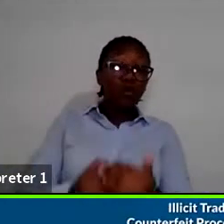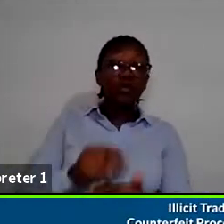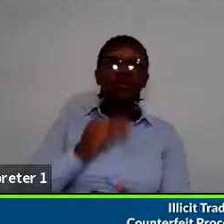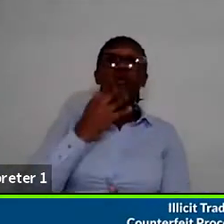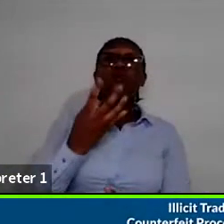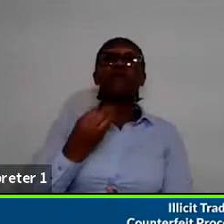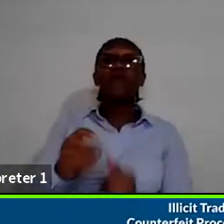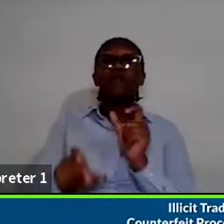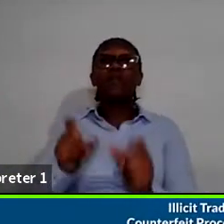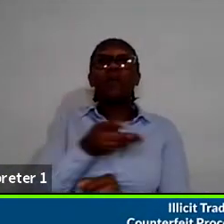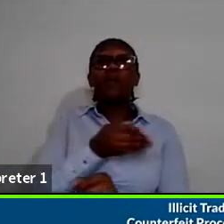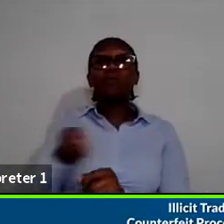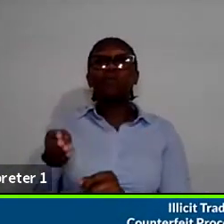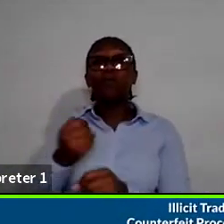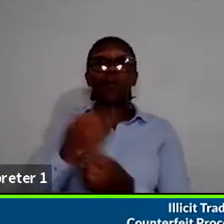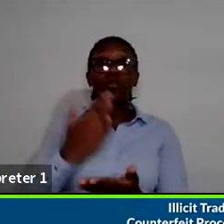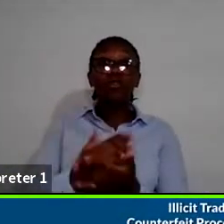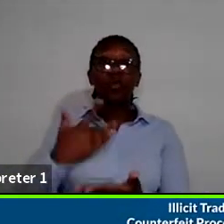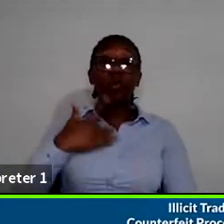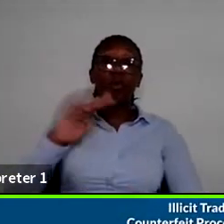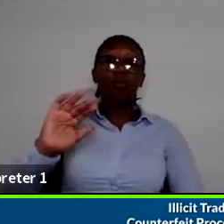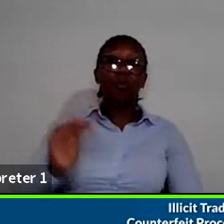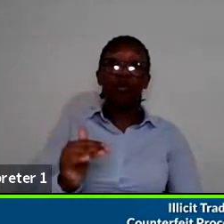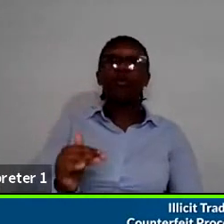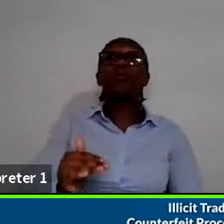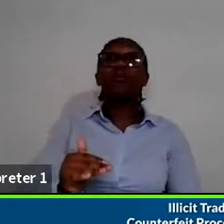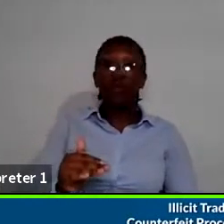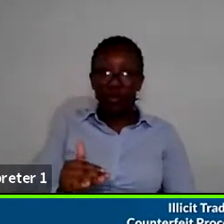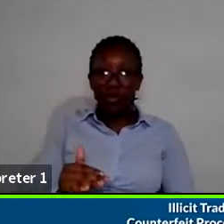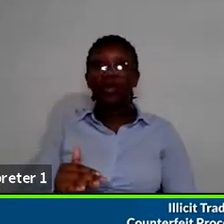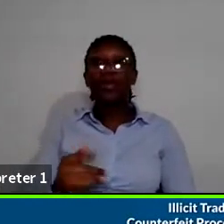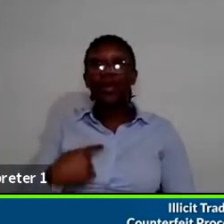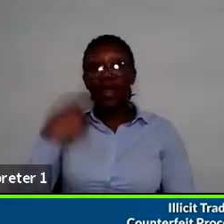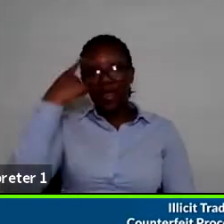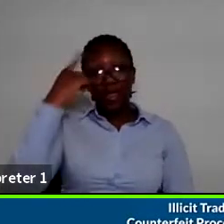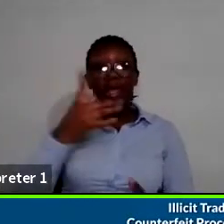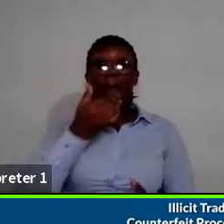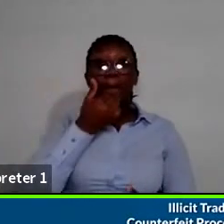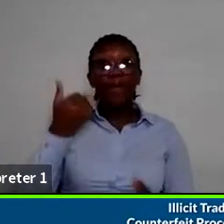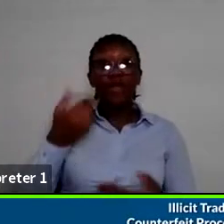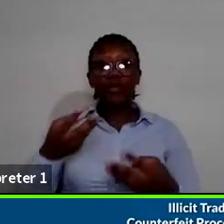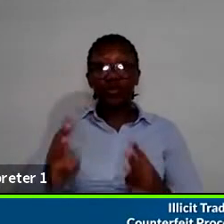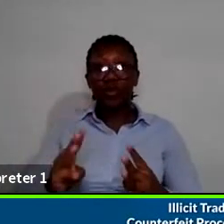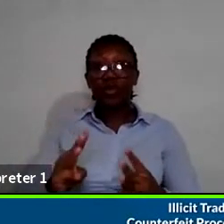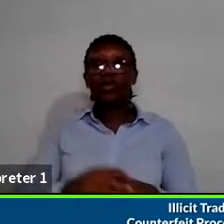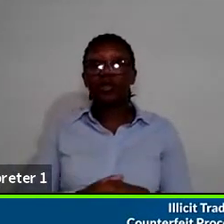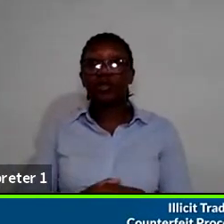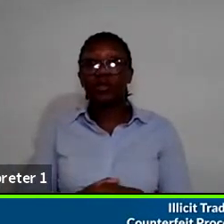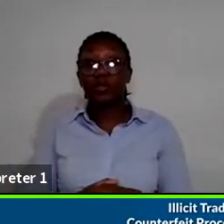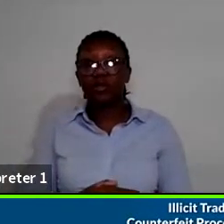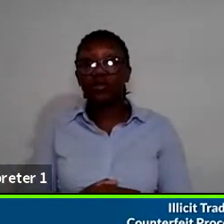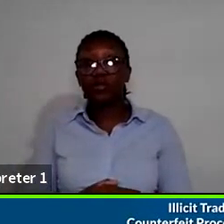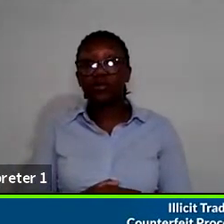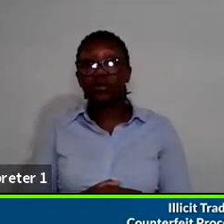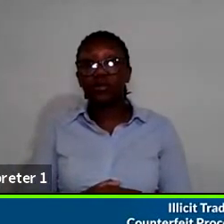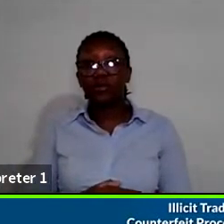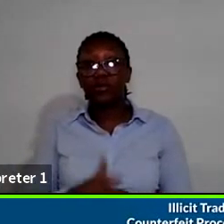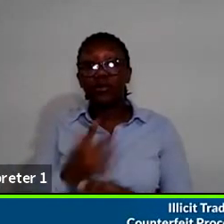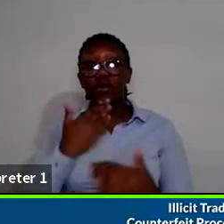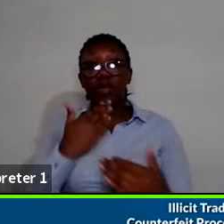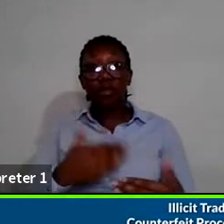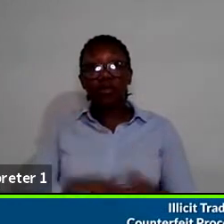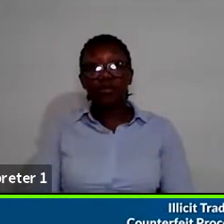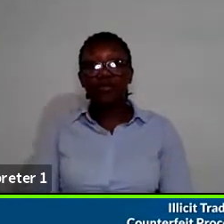if we can address it at the point of importation, that would be the best situation that we all can be in. Thank you, Chair.